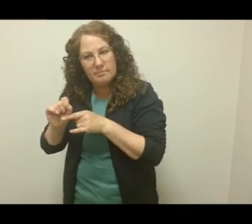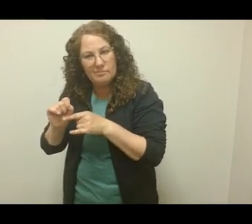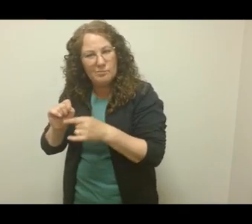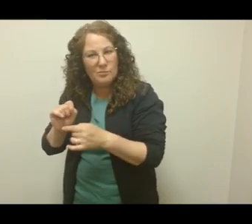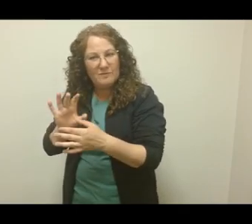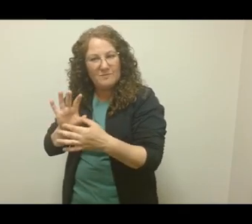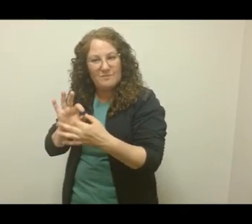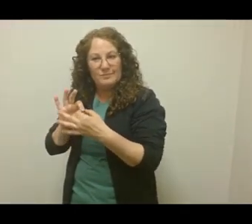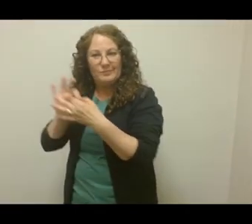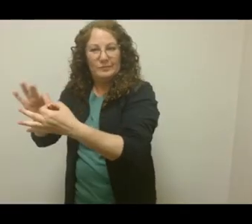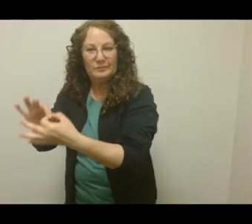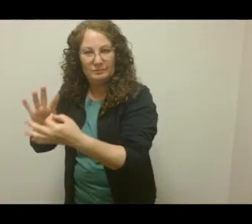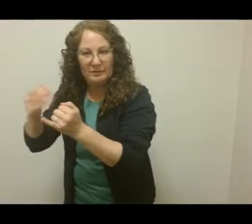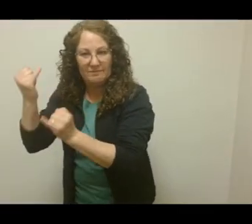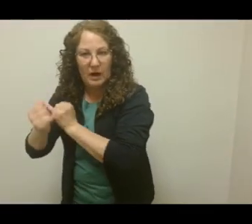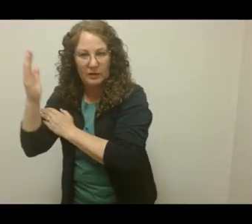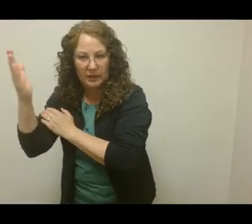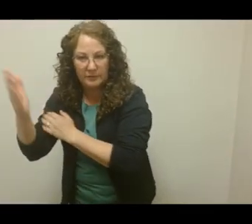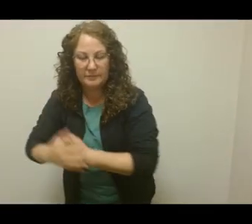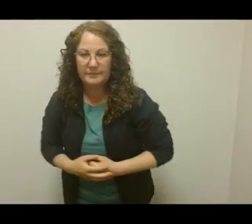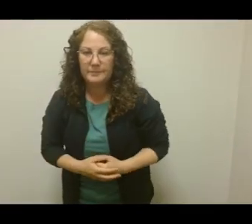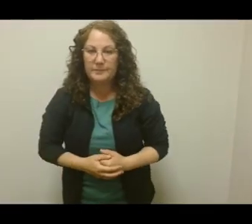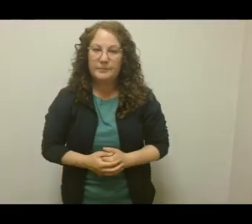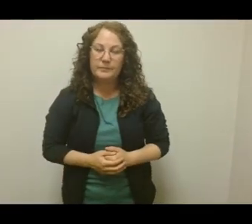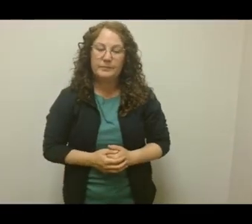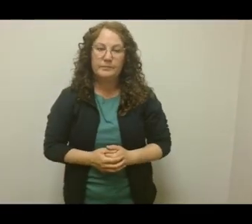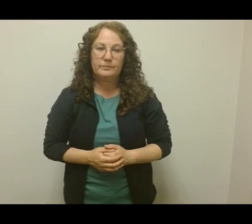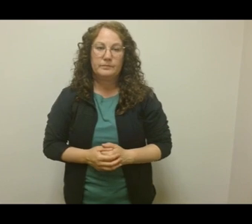your final draft of your paraphrase.